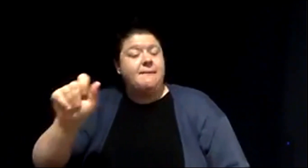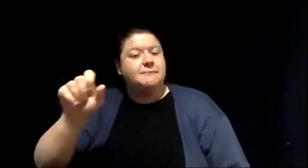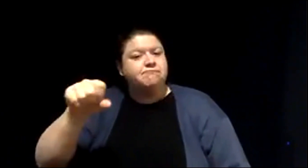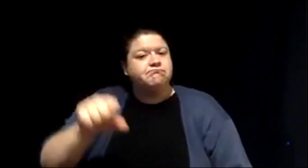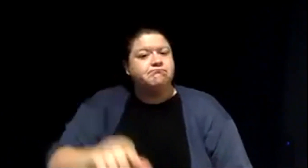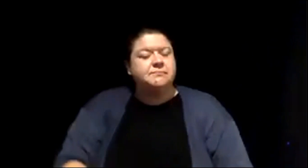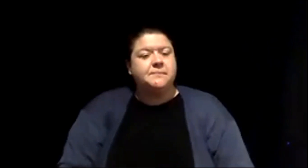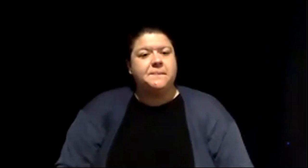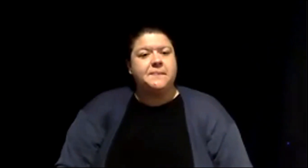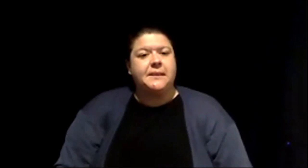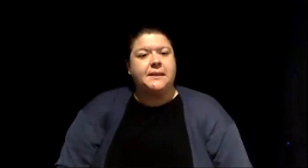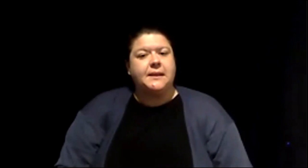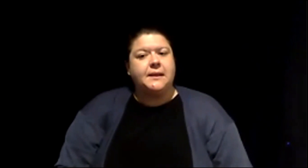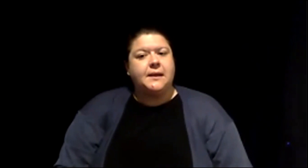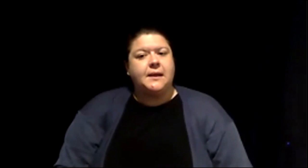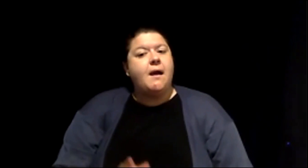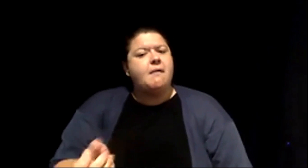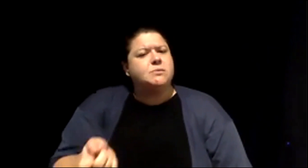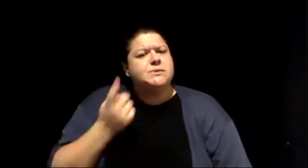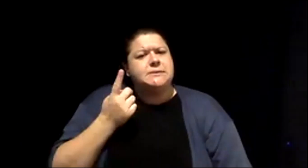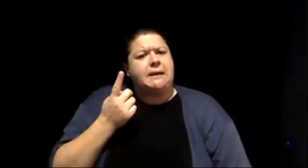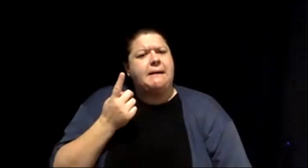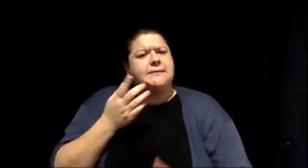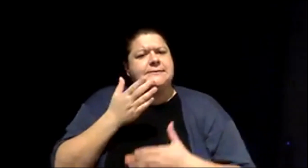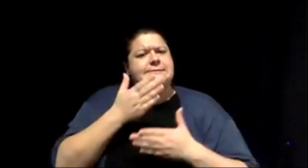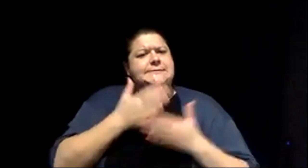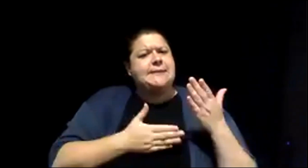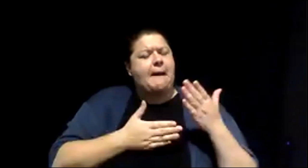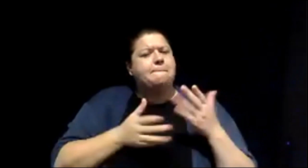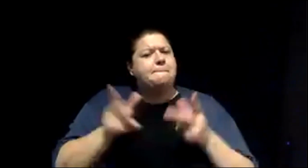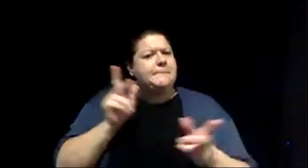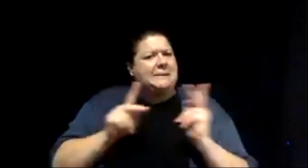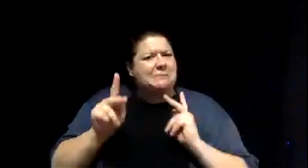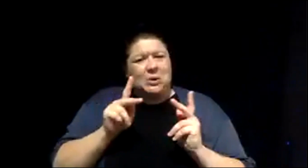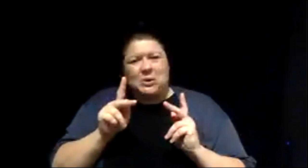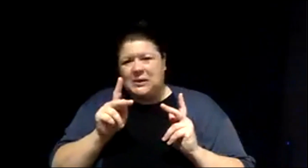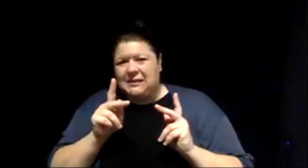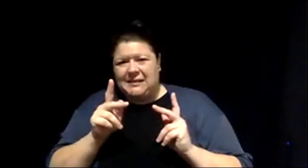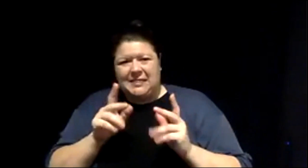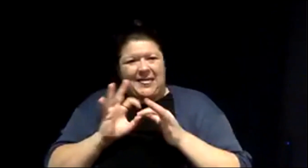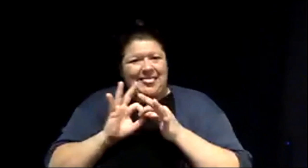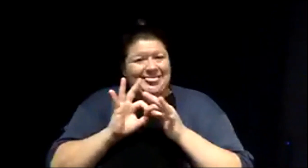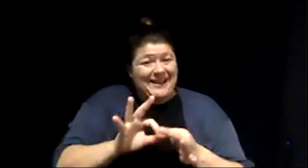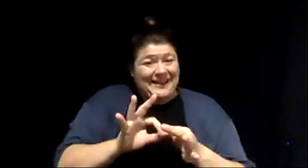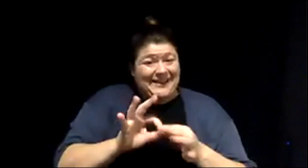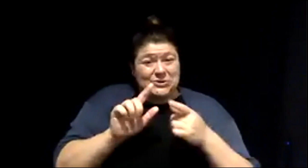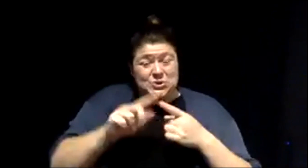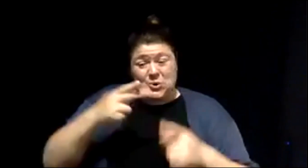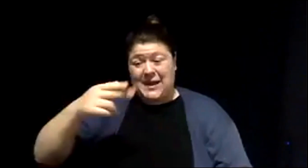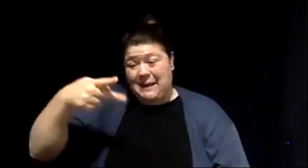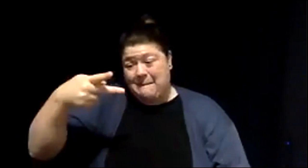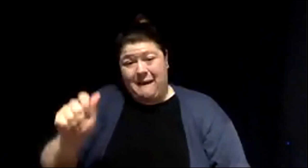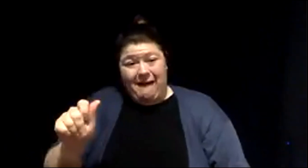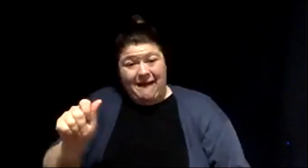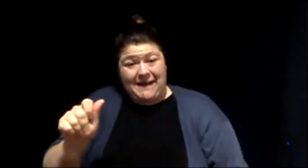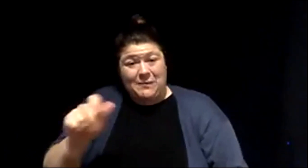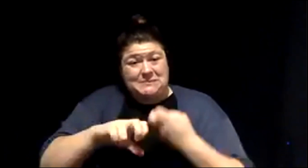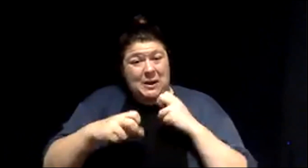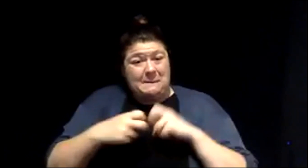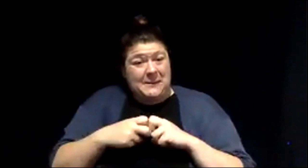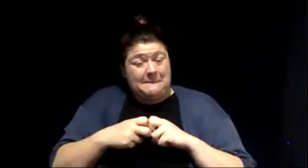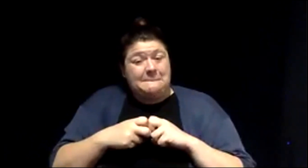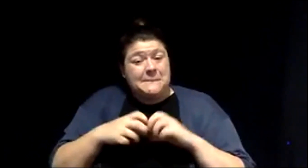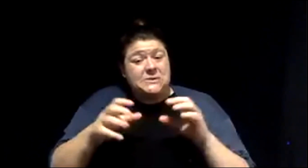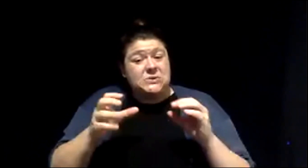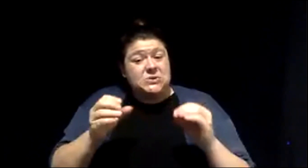understand that there were some hiccups with the link or the to the HIPAA exam. I'm going to